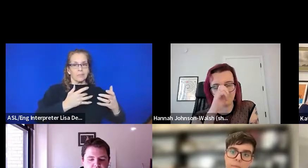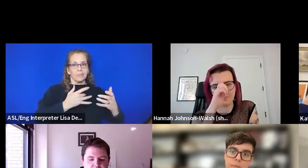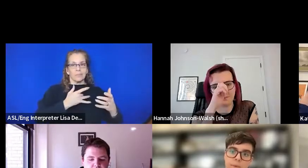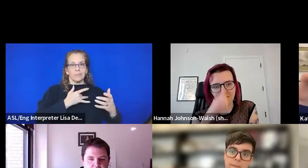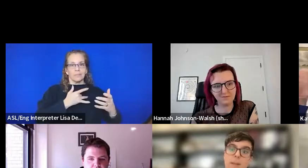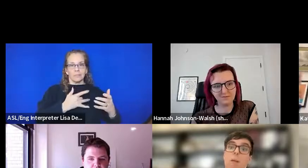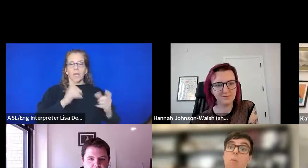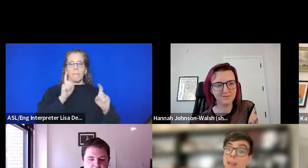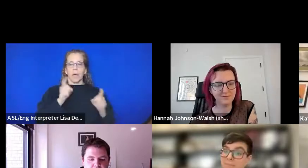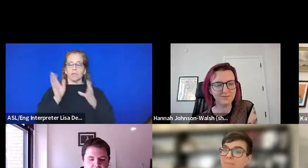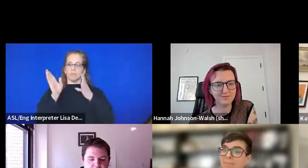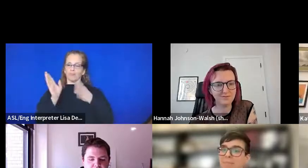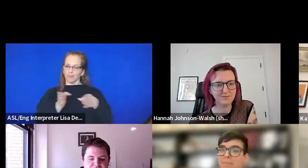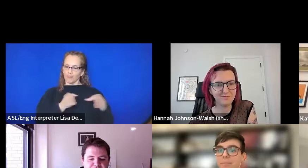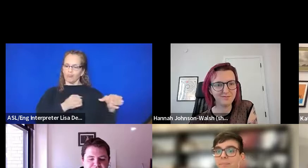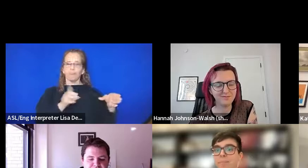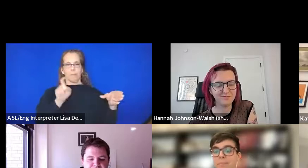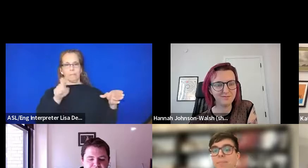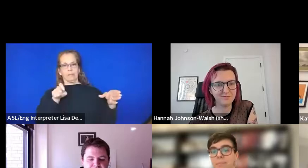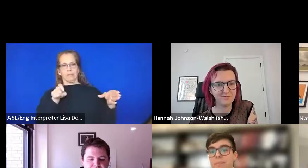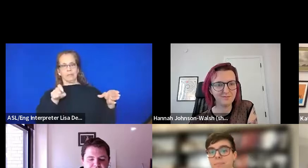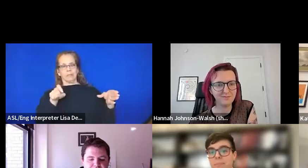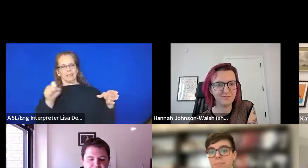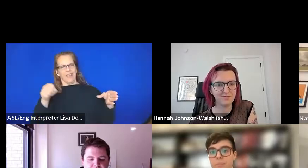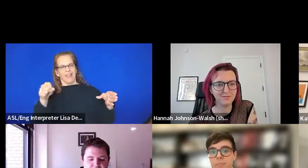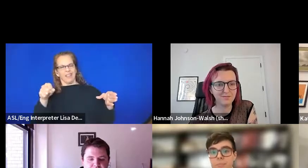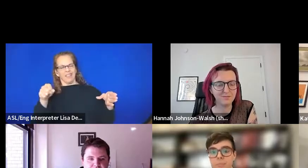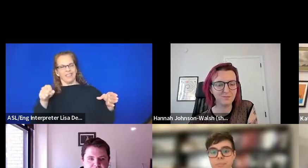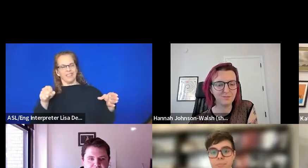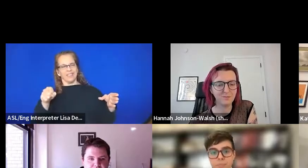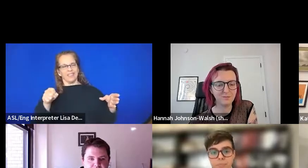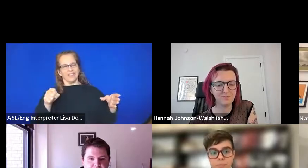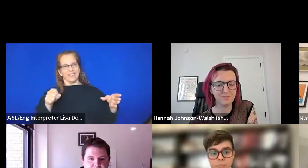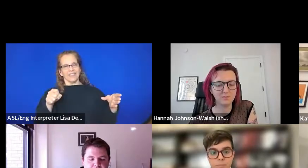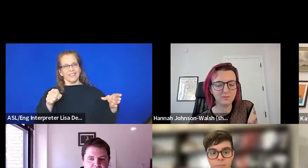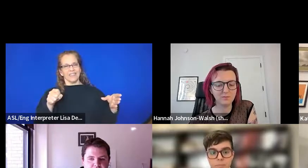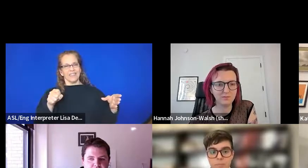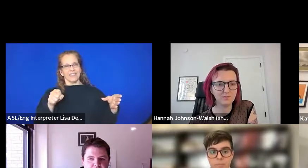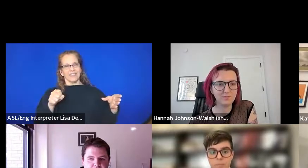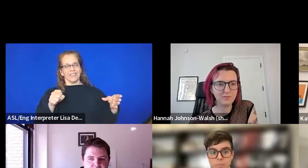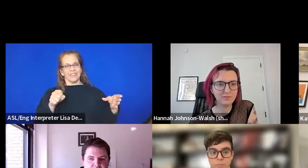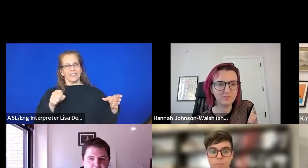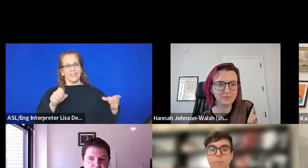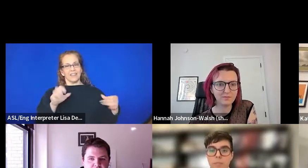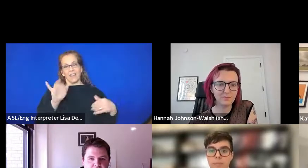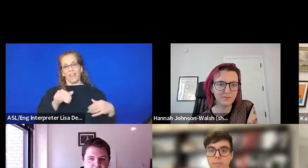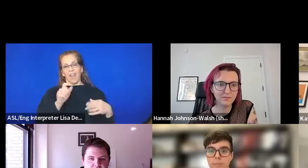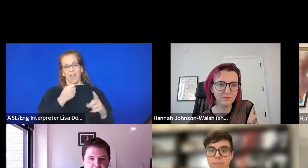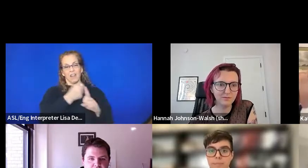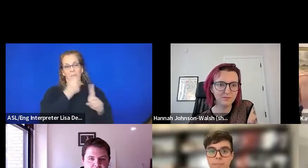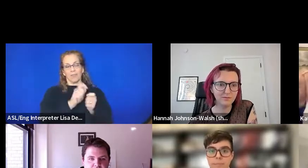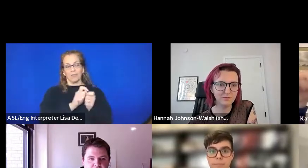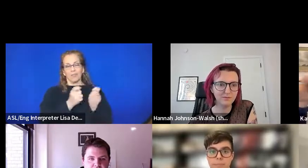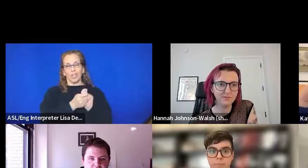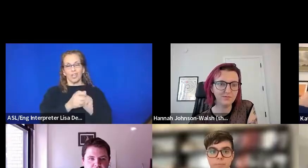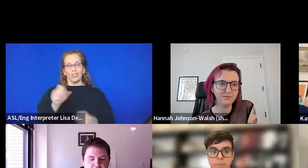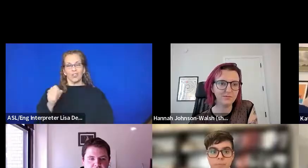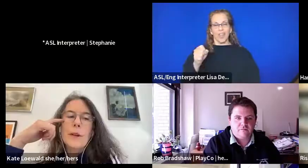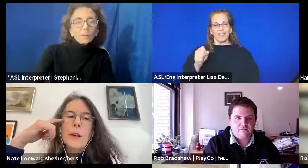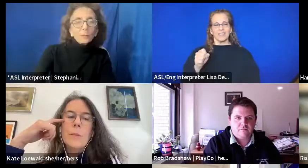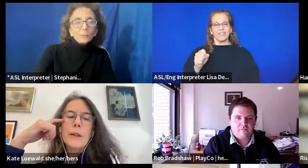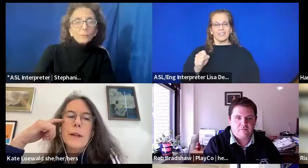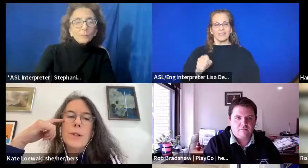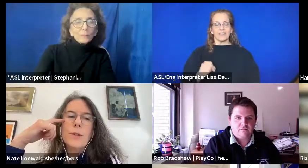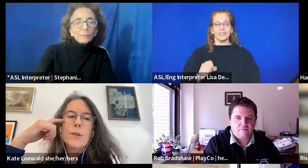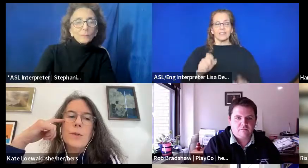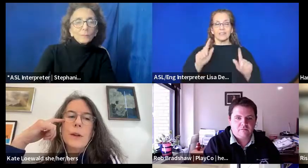be orderly. It must be maintained in a way, and that does, you know, change things. Yeah, I would love